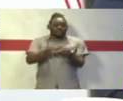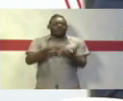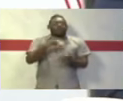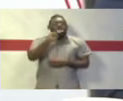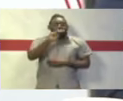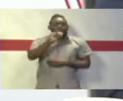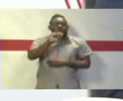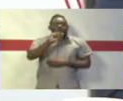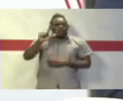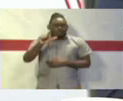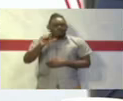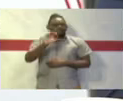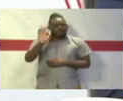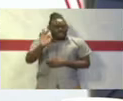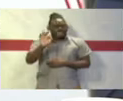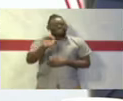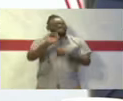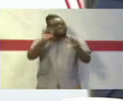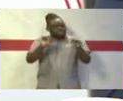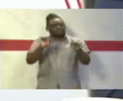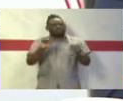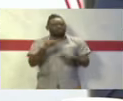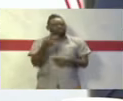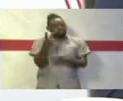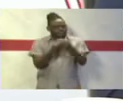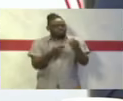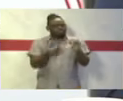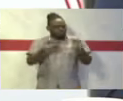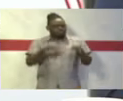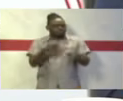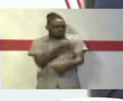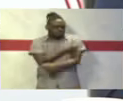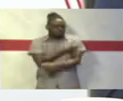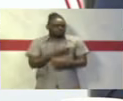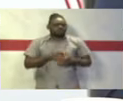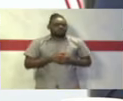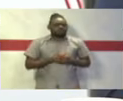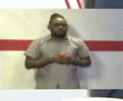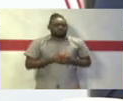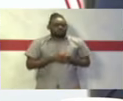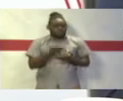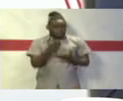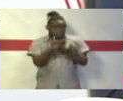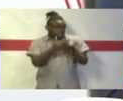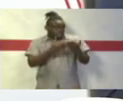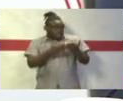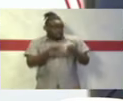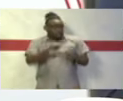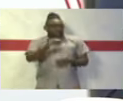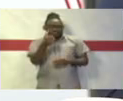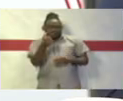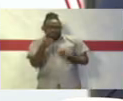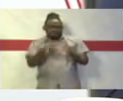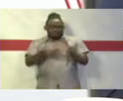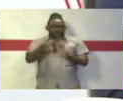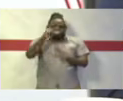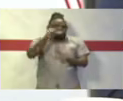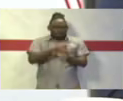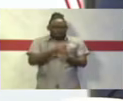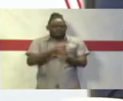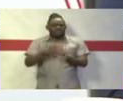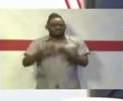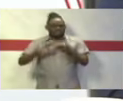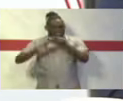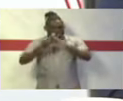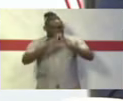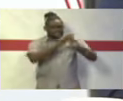of our vaccinations include some of our outreach in collaboration with a number